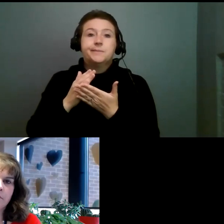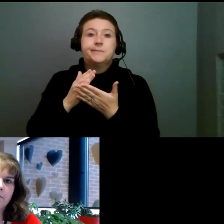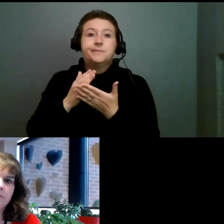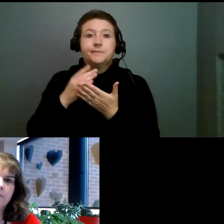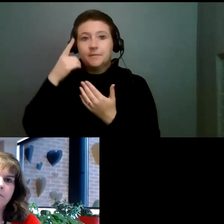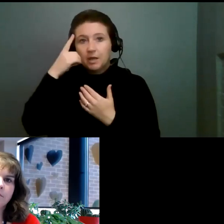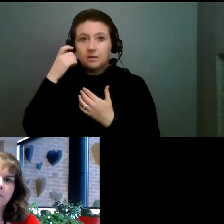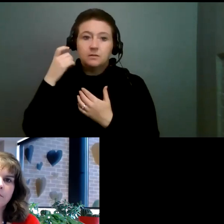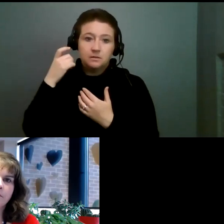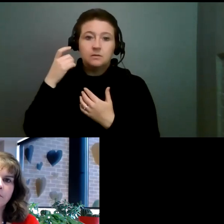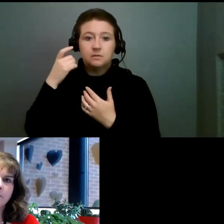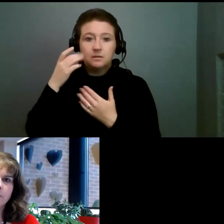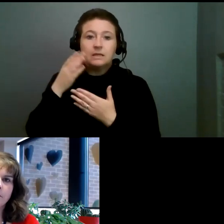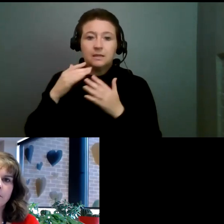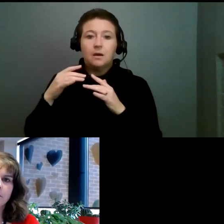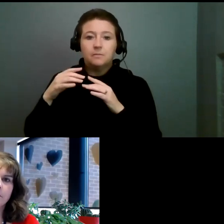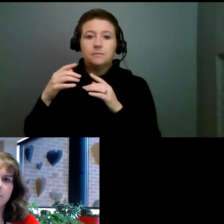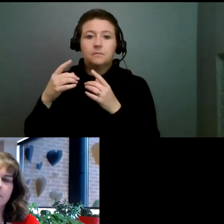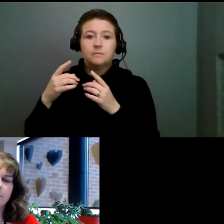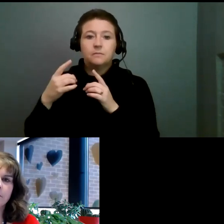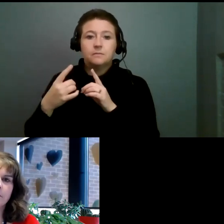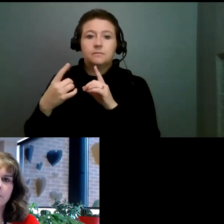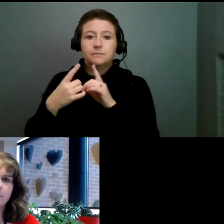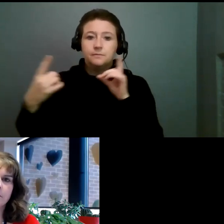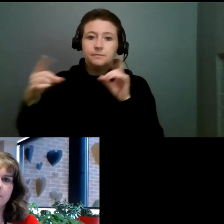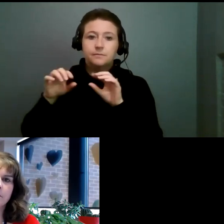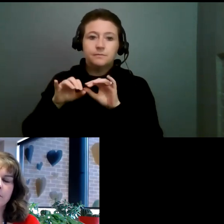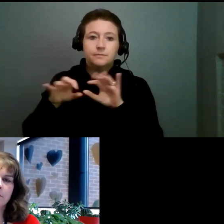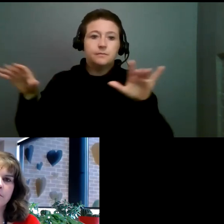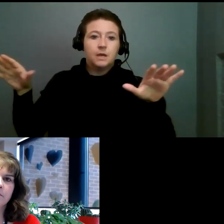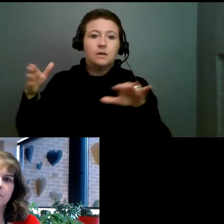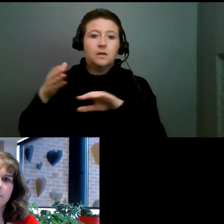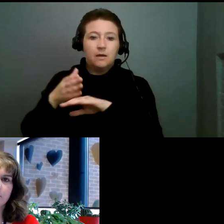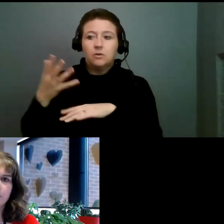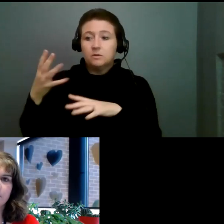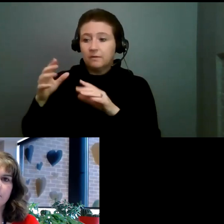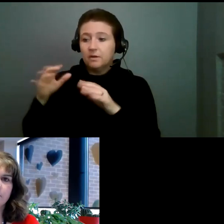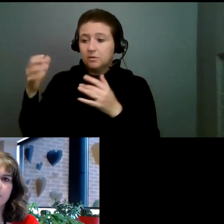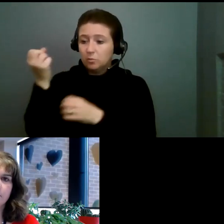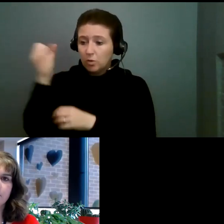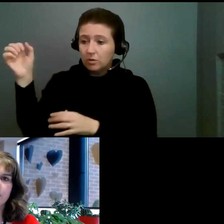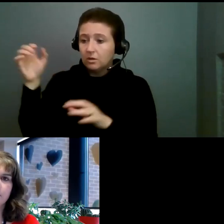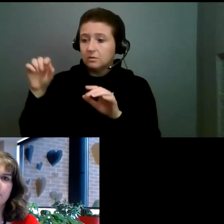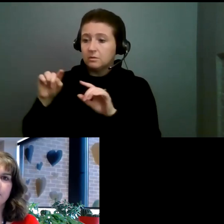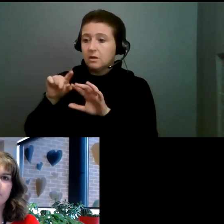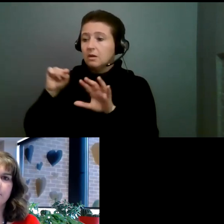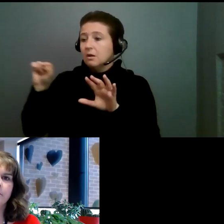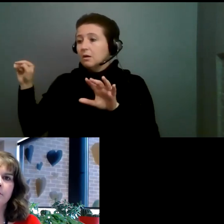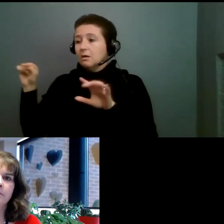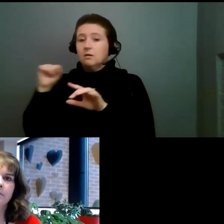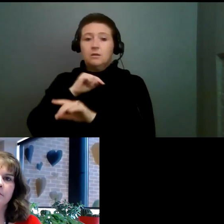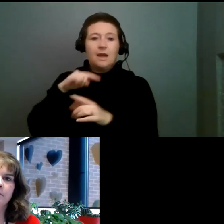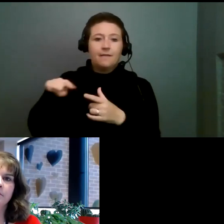there's some degree of dispersal after the protests subside, so people go other places, and making the association gets